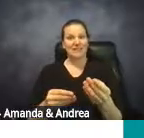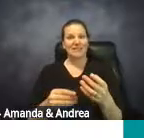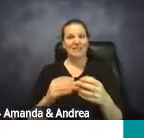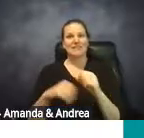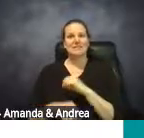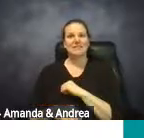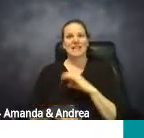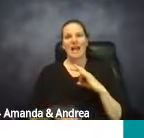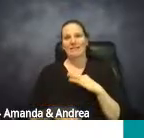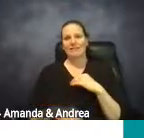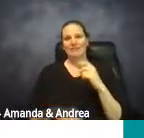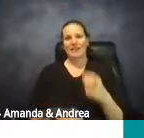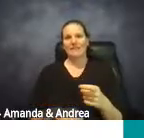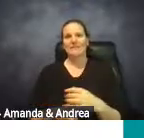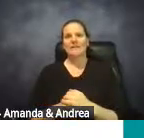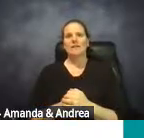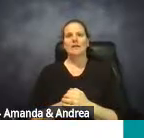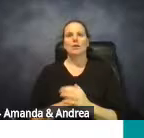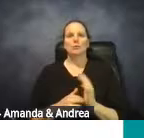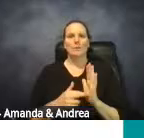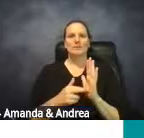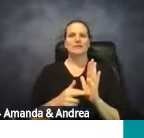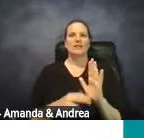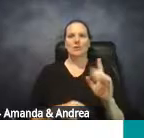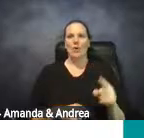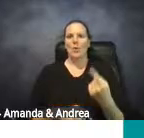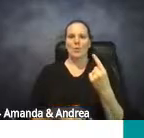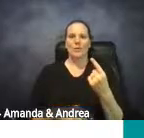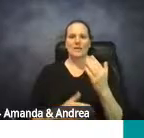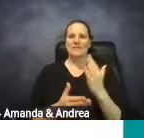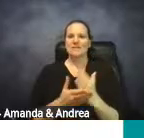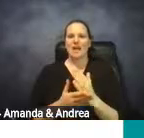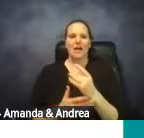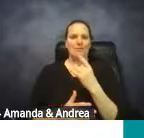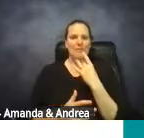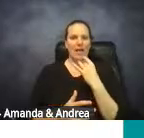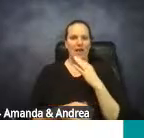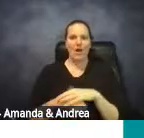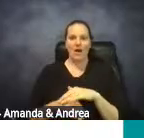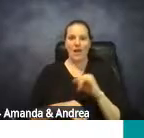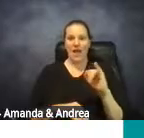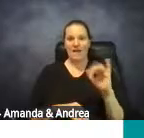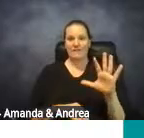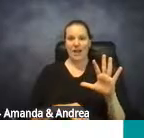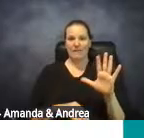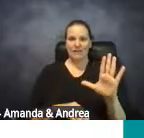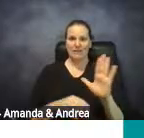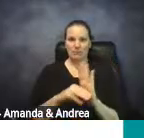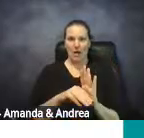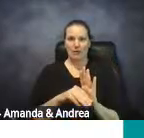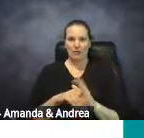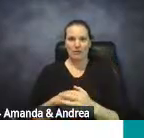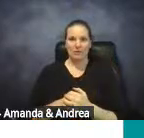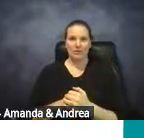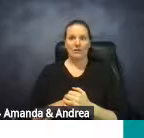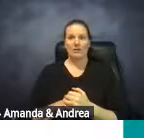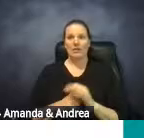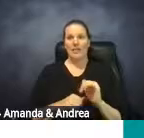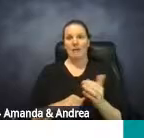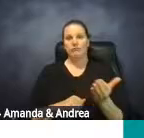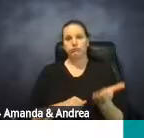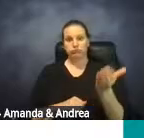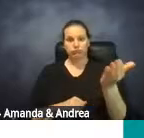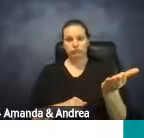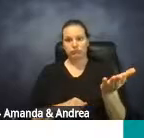staff. And he also represented the only stoplight on I-5 and his model. This submission was